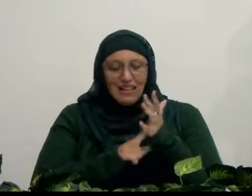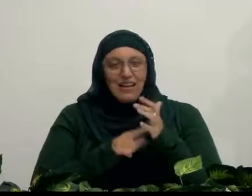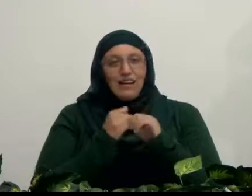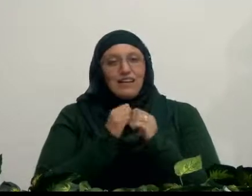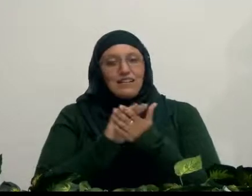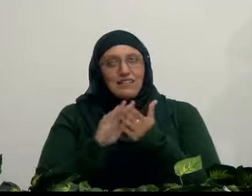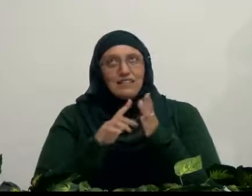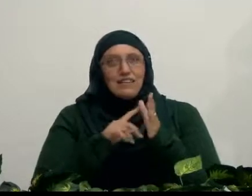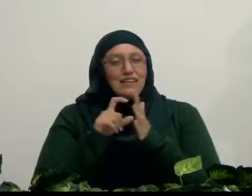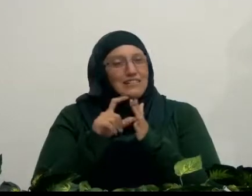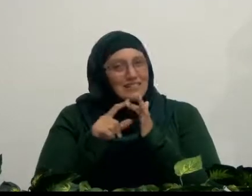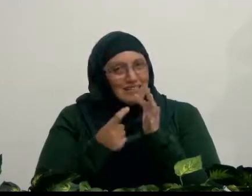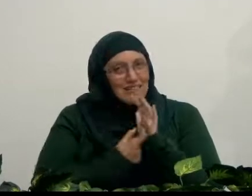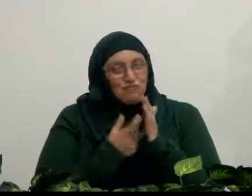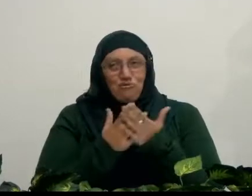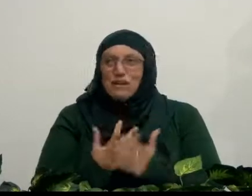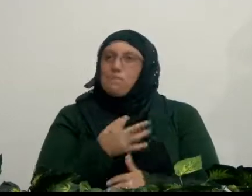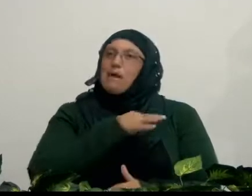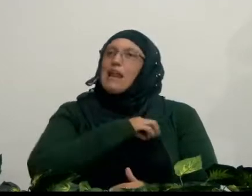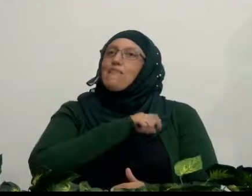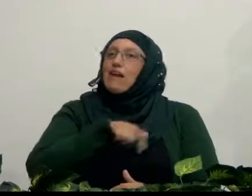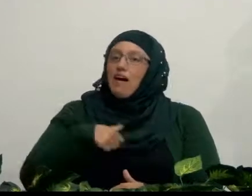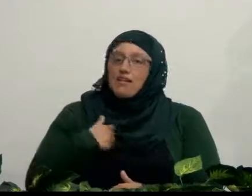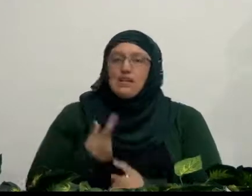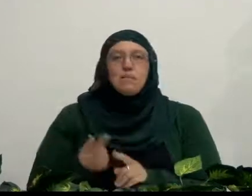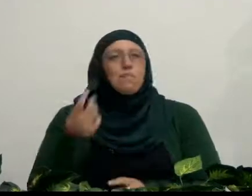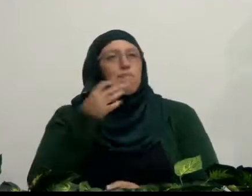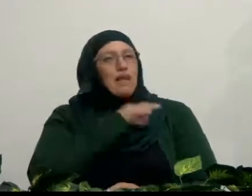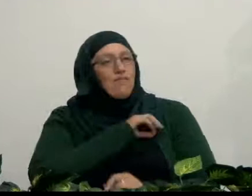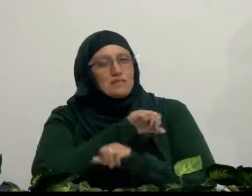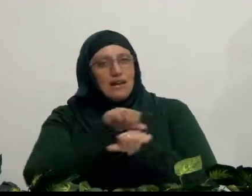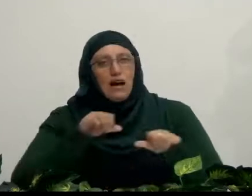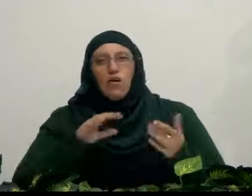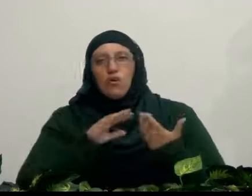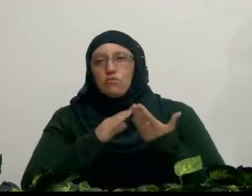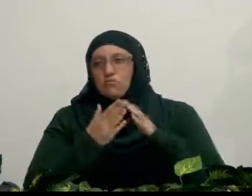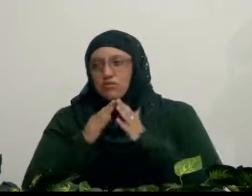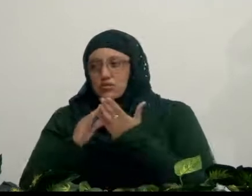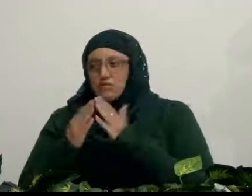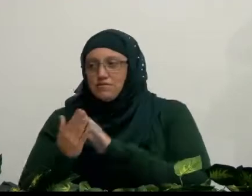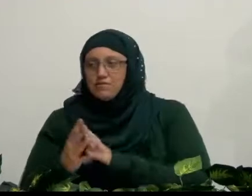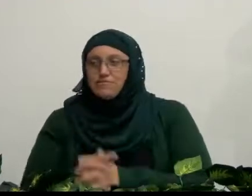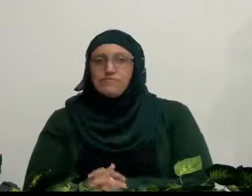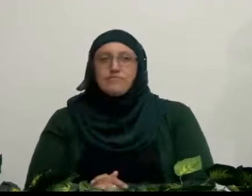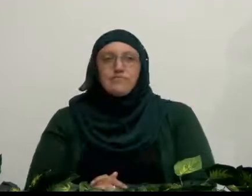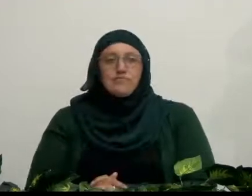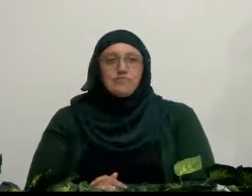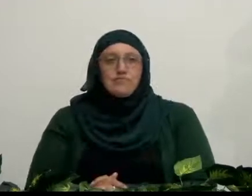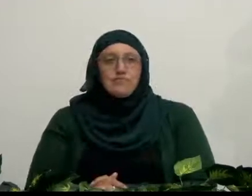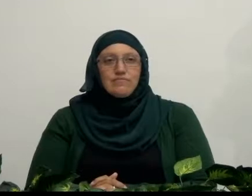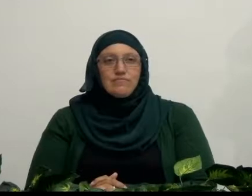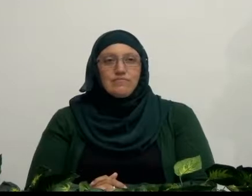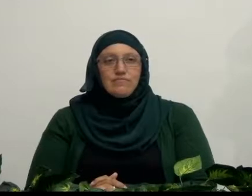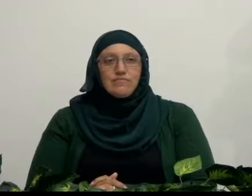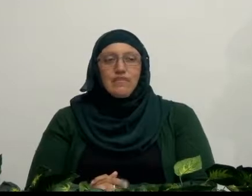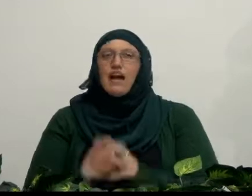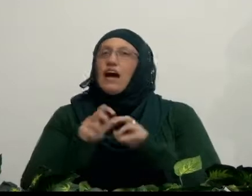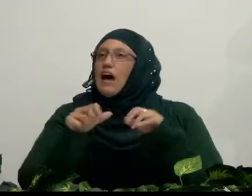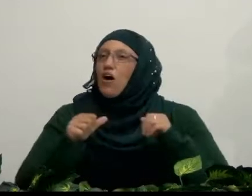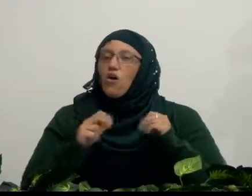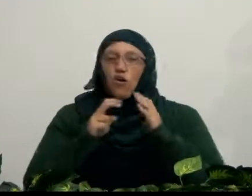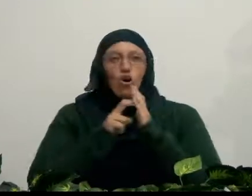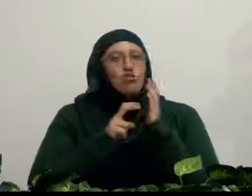and benefits as part of the community. With this Aqd al-Mu'akhat, the contract of fraternity,